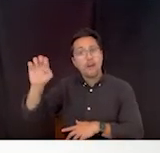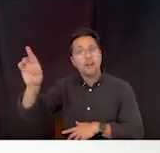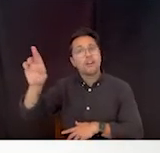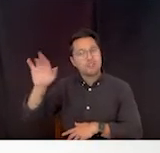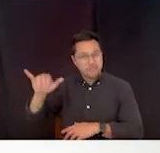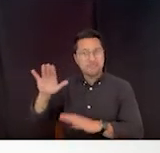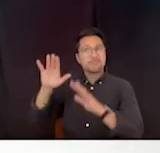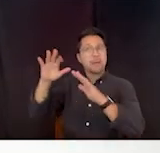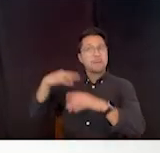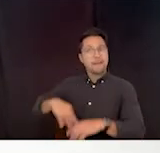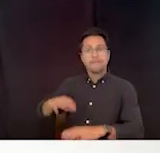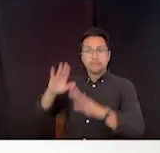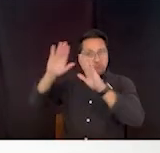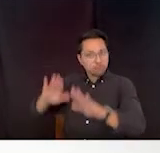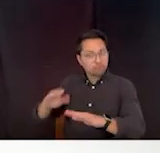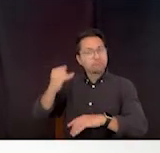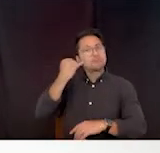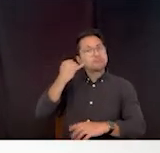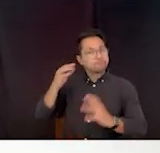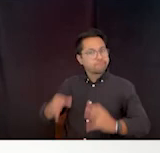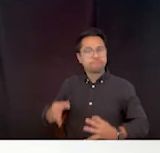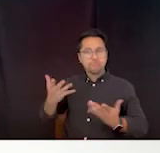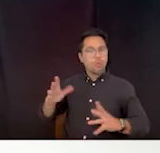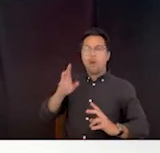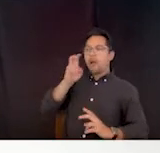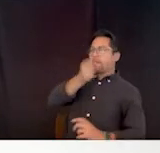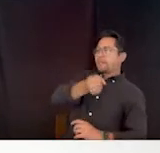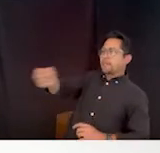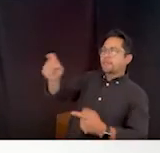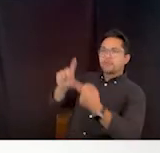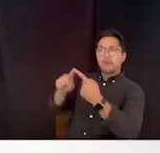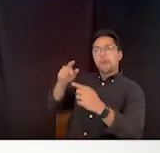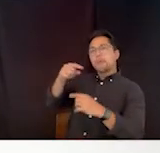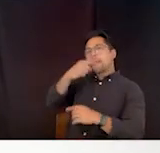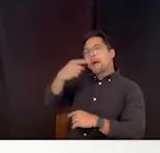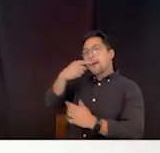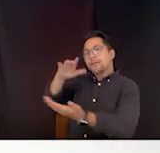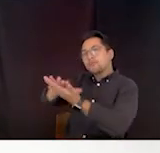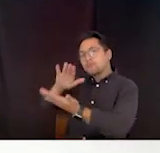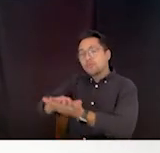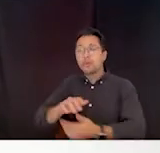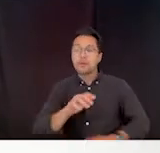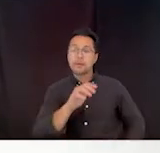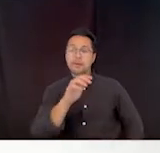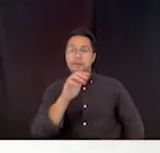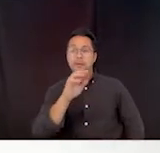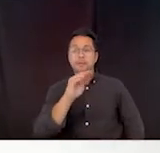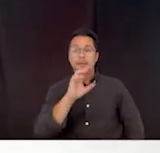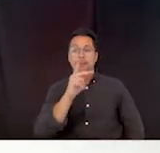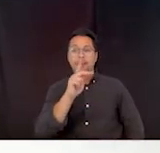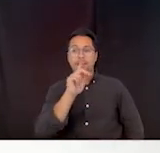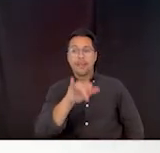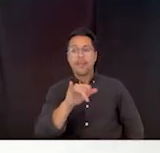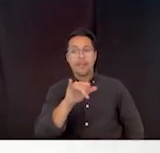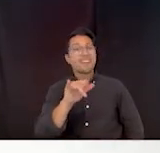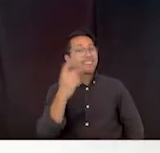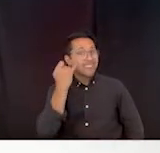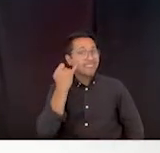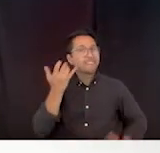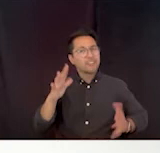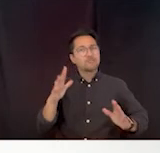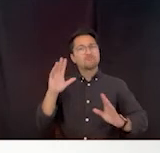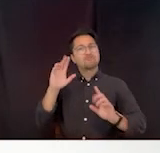if you choose to not have your child enrolled in public school. And the McKay is more for you, for your child if they've been in a public